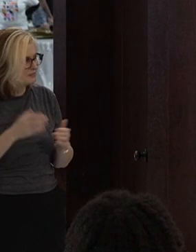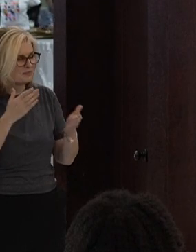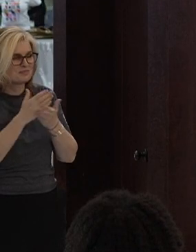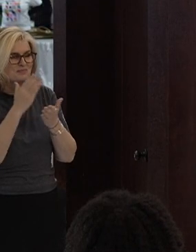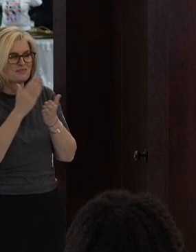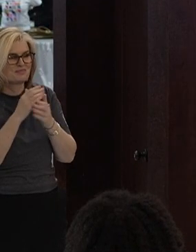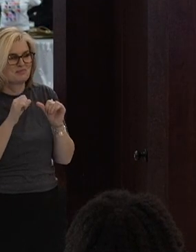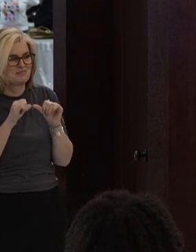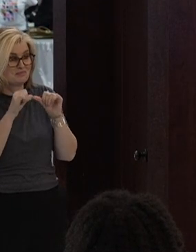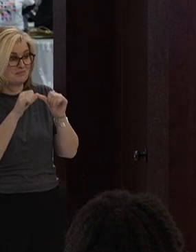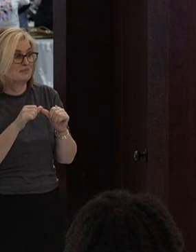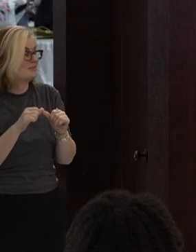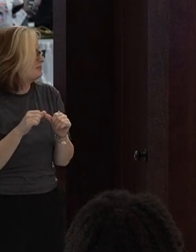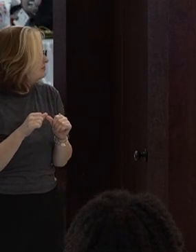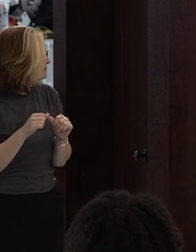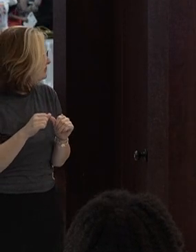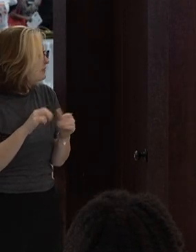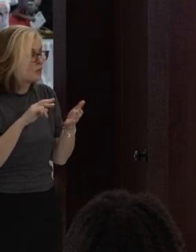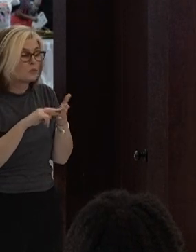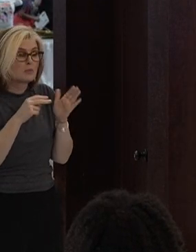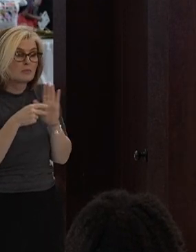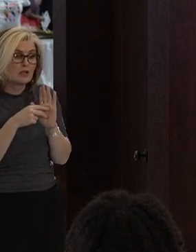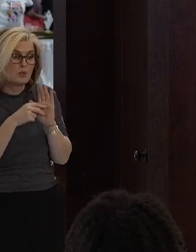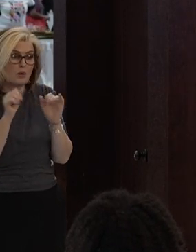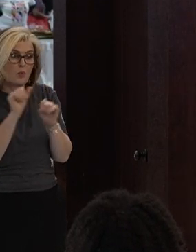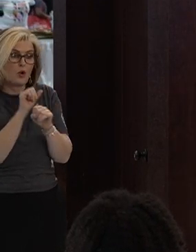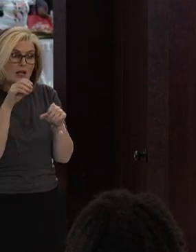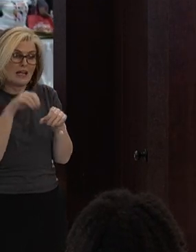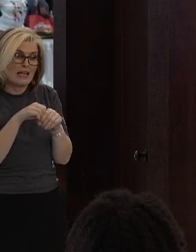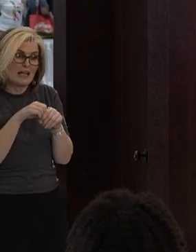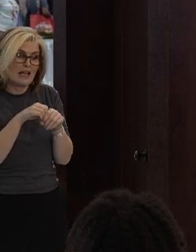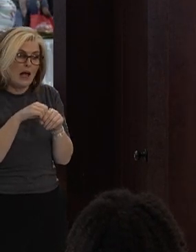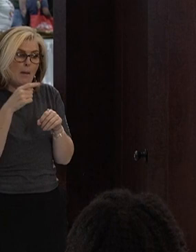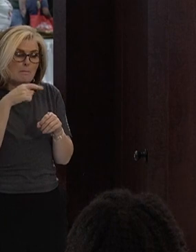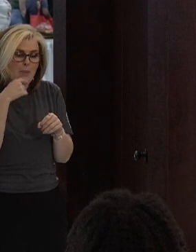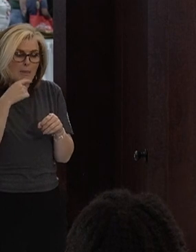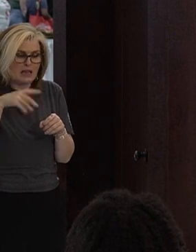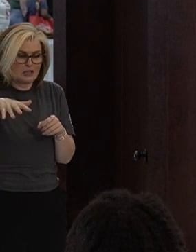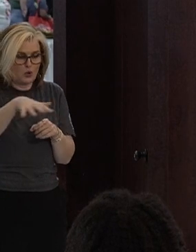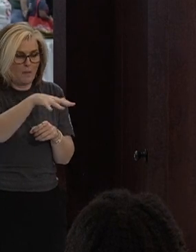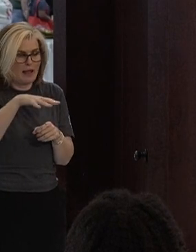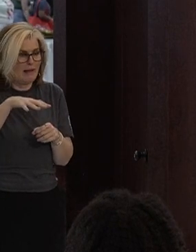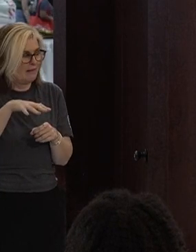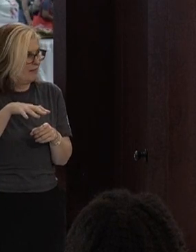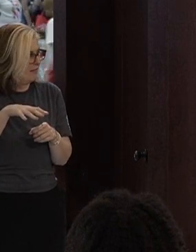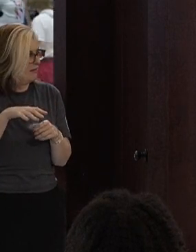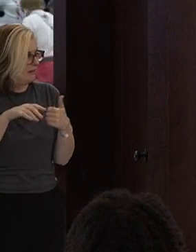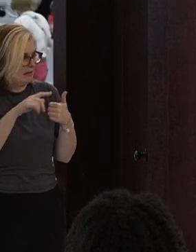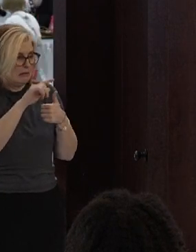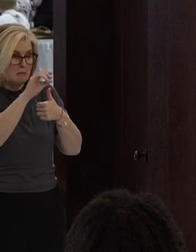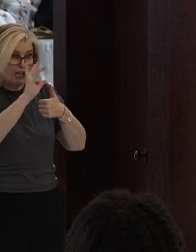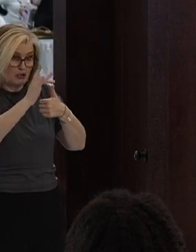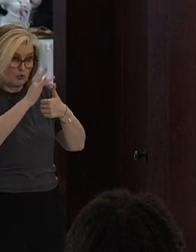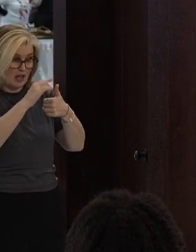All right, we will continue. What does it mean when the work is in the public domain? A, it exists on the